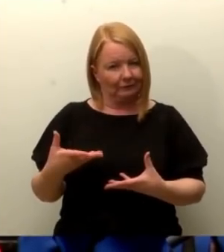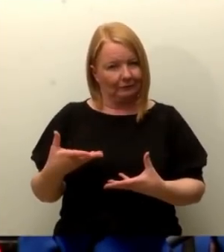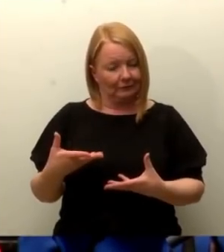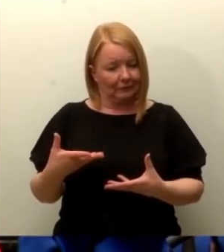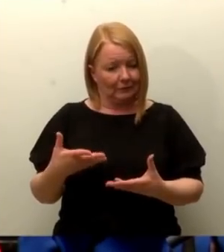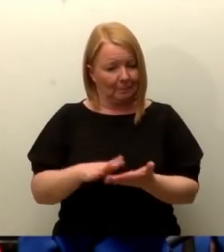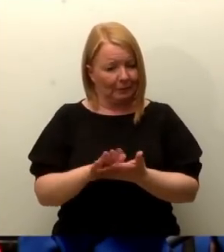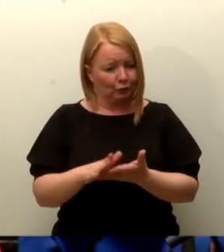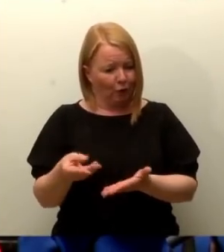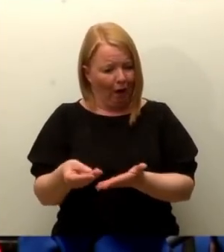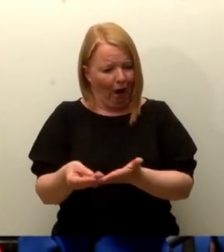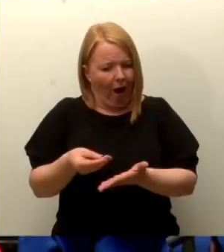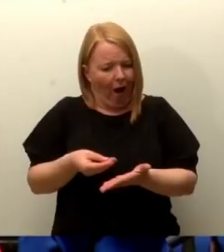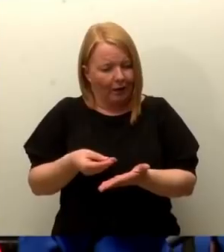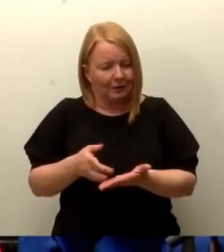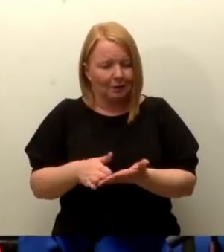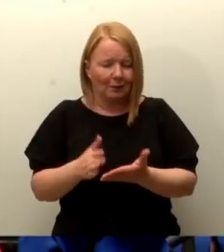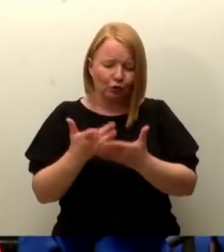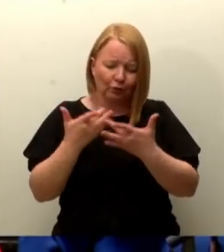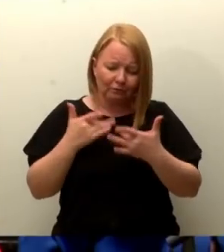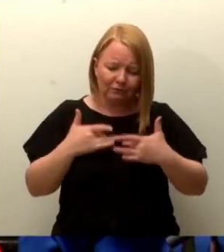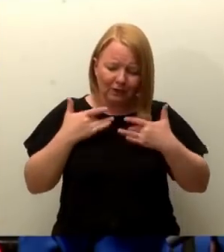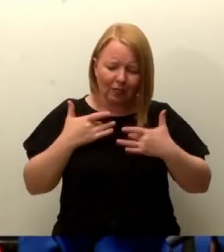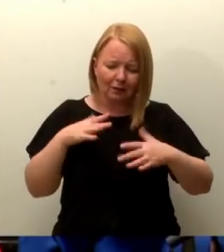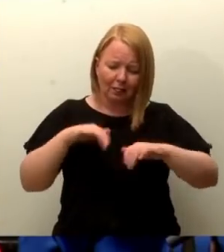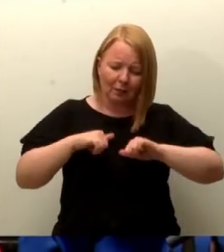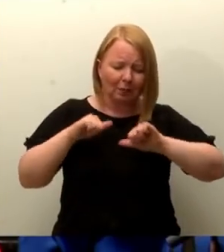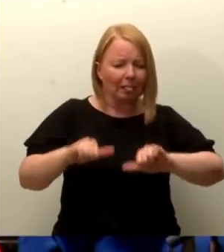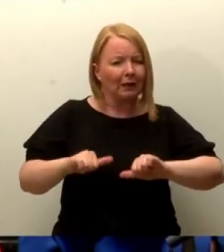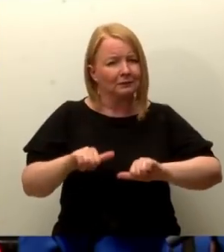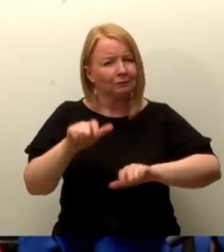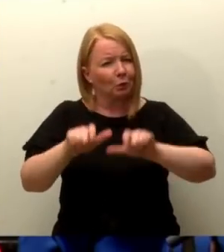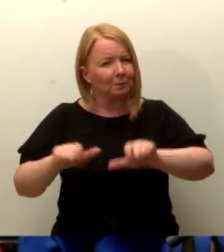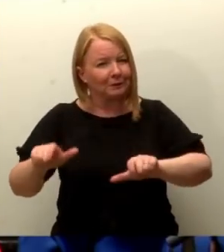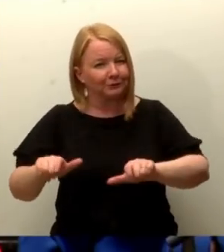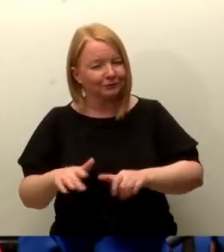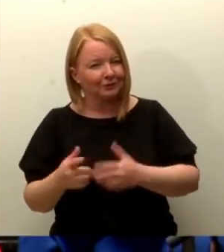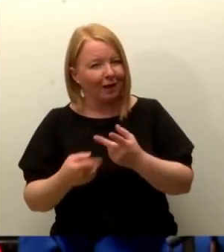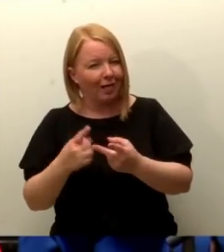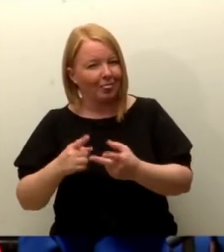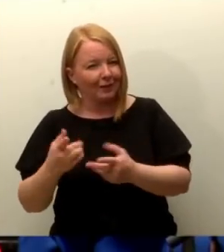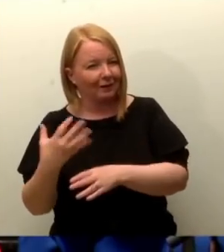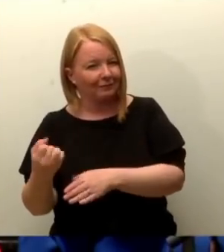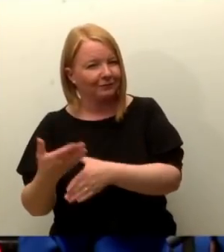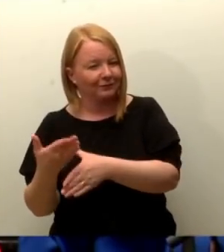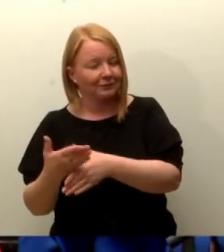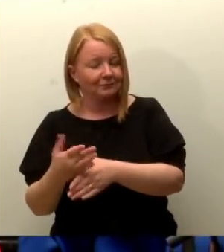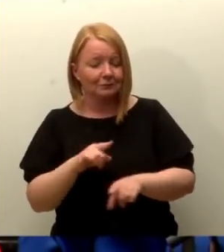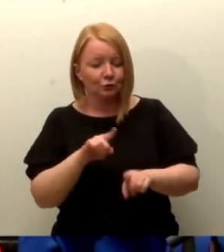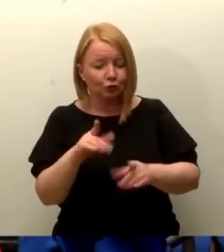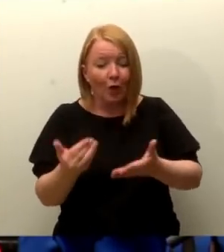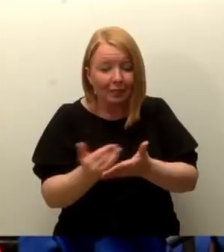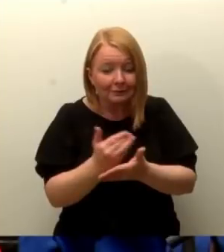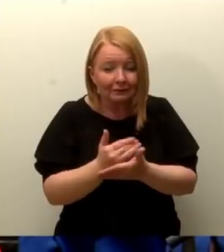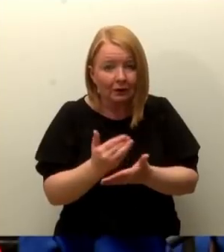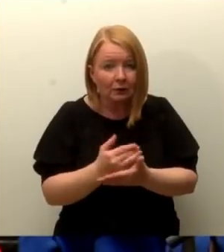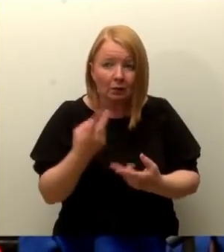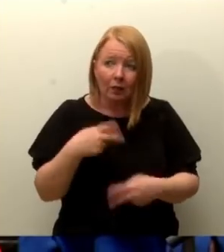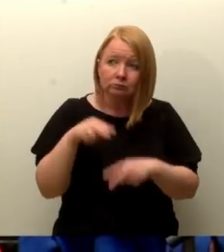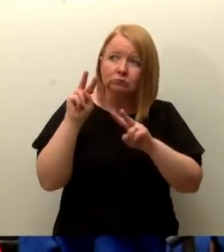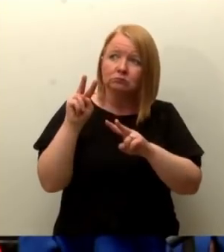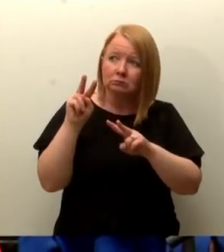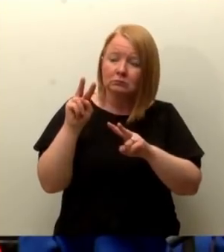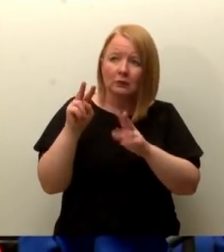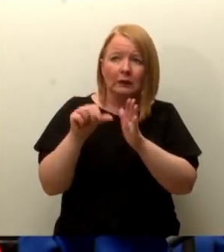as well as you get the gratitude and the blessings of your patients. You are the saviors for them, and they look up to you in